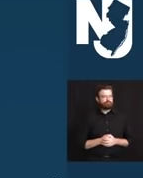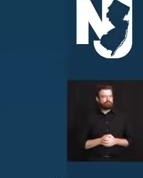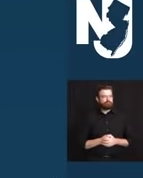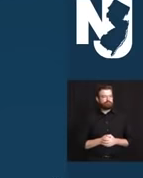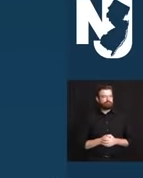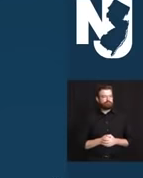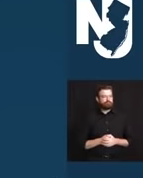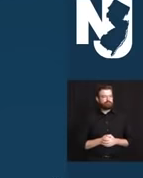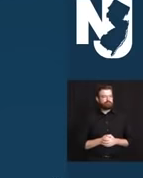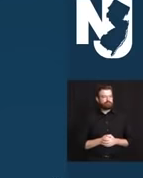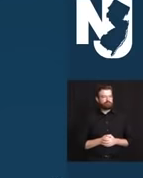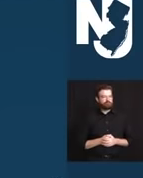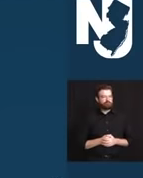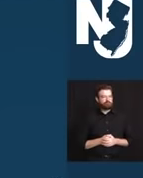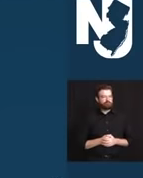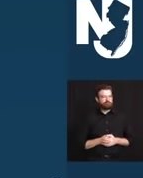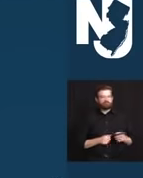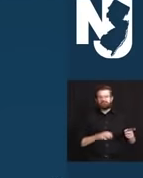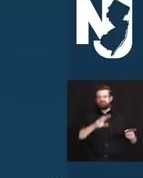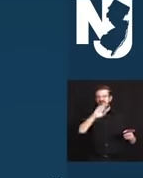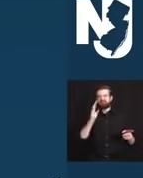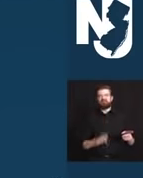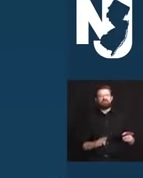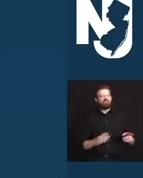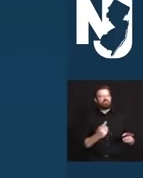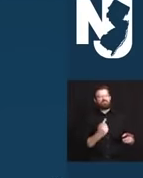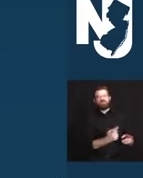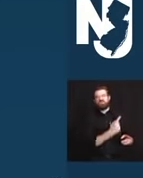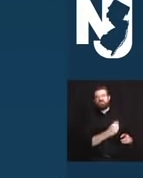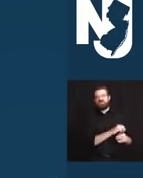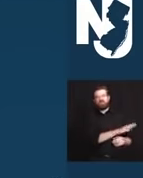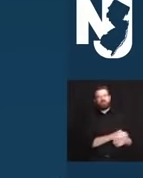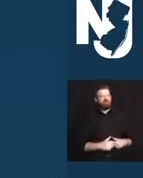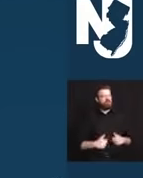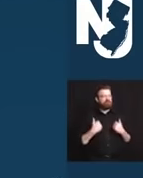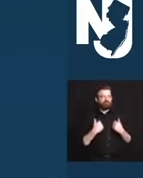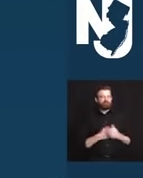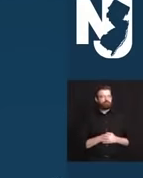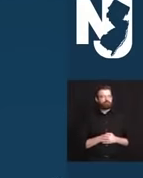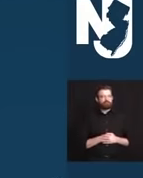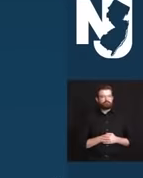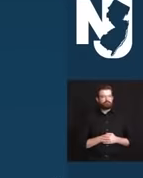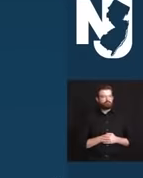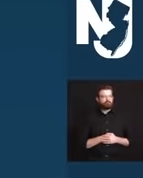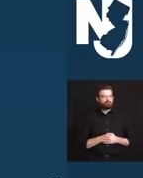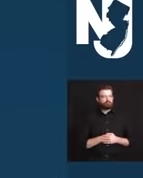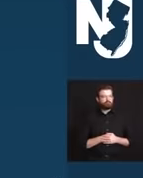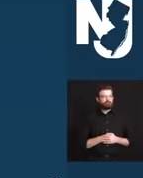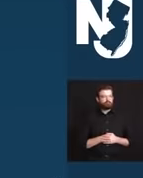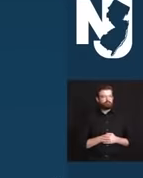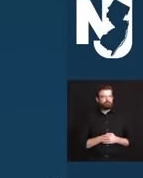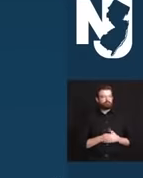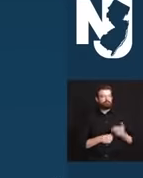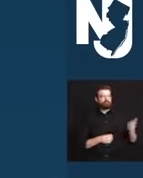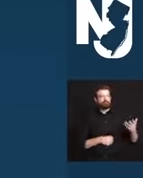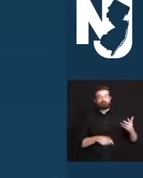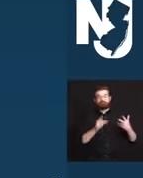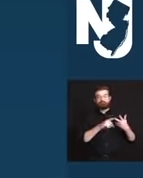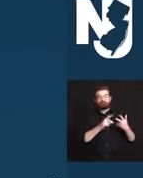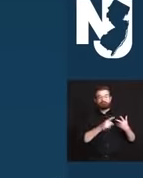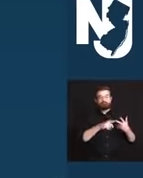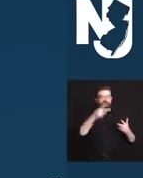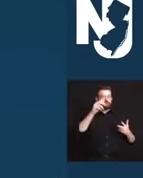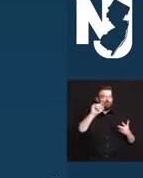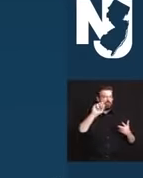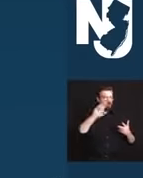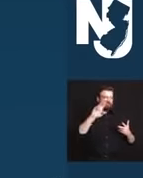never walk alone. And finally, for today, we remember Edison's Peter Dario. Look at that shot.